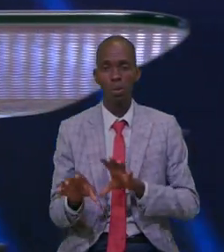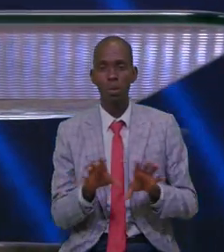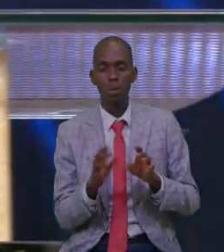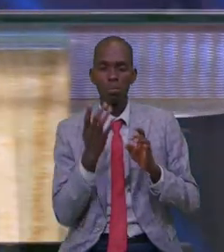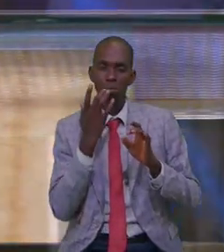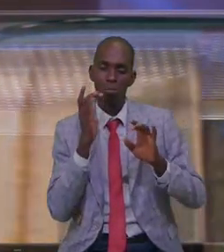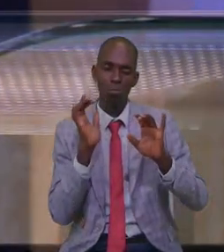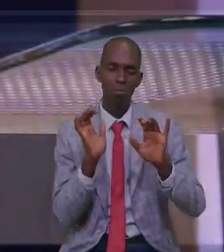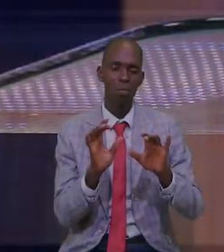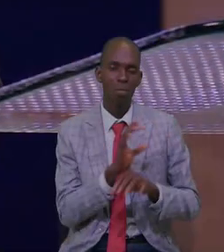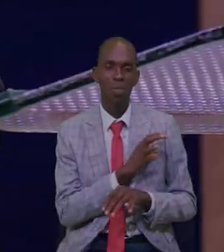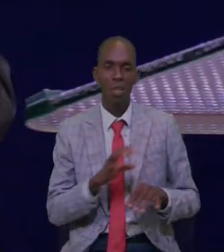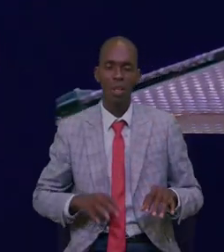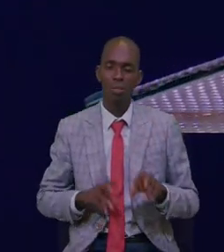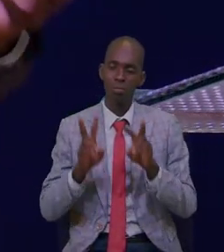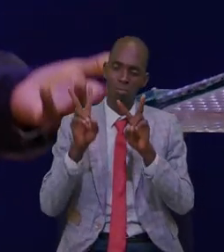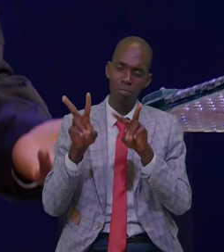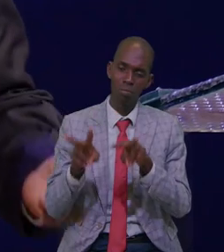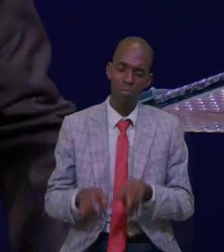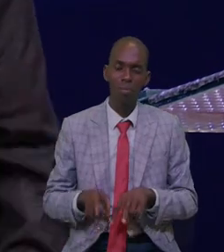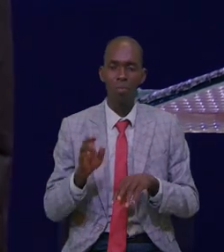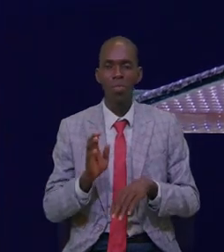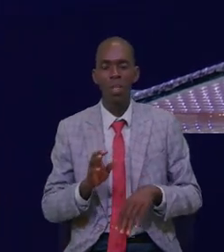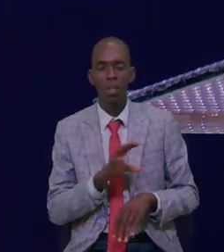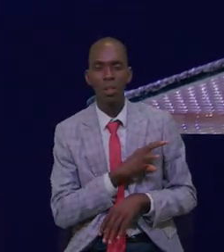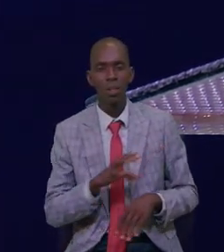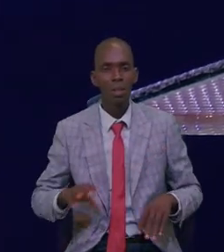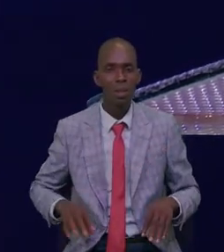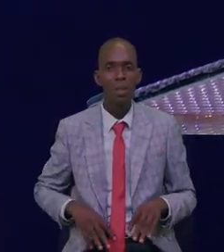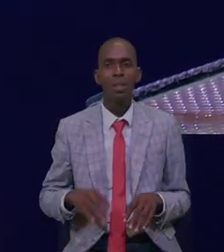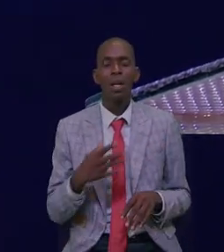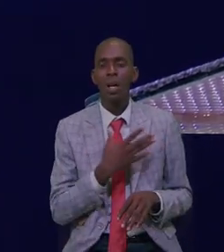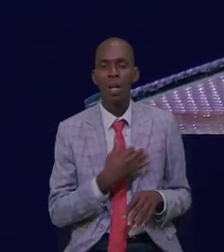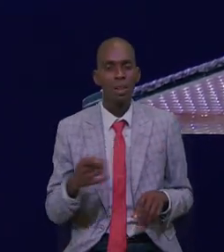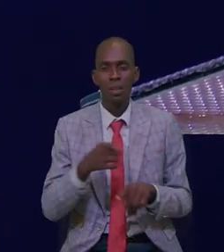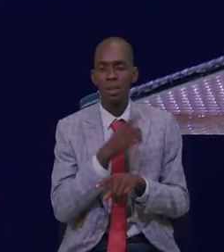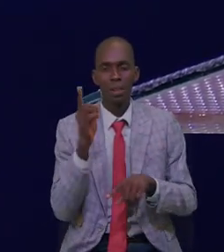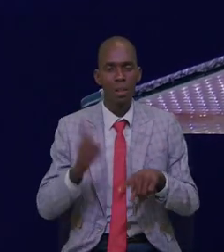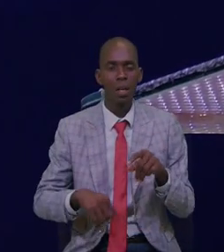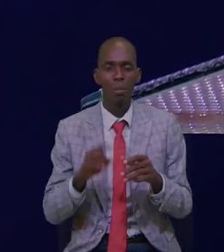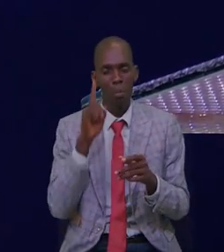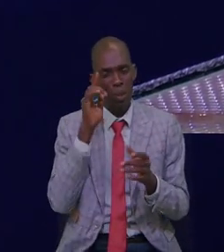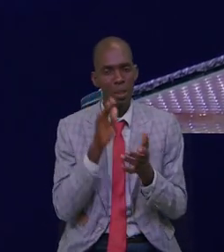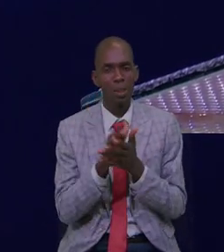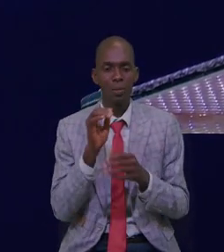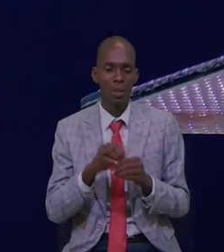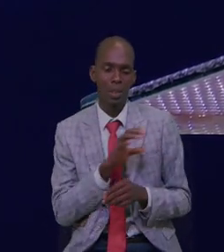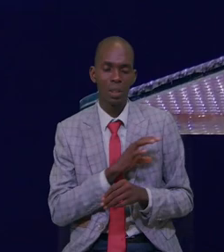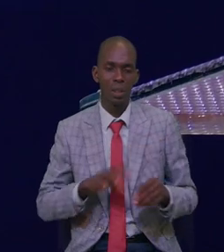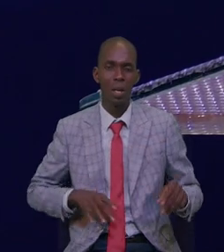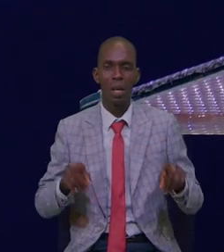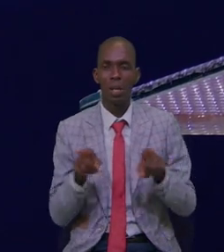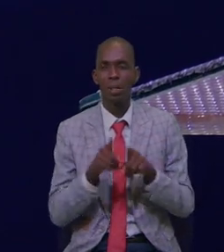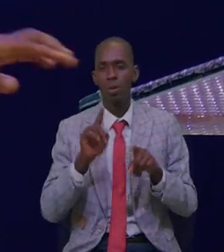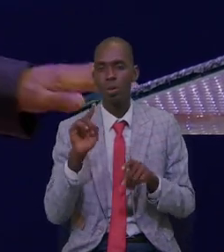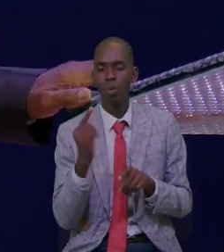scorning him and deriding him, they couldn't believe in him as the only Savior. They